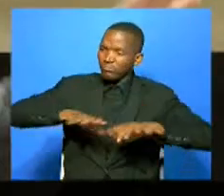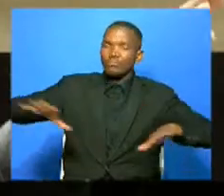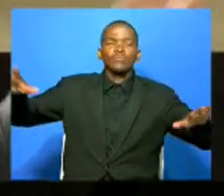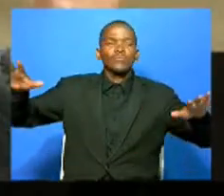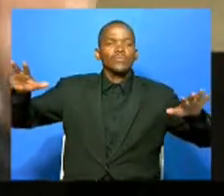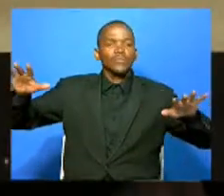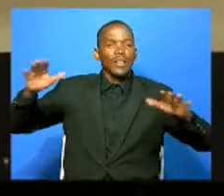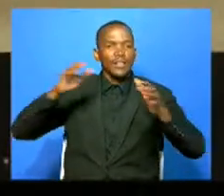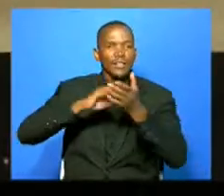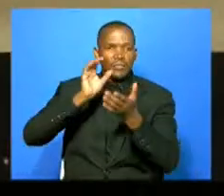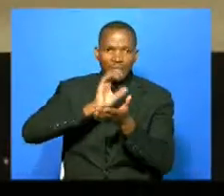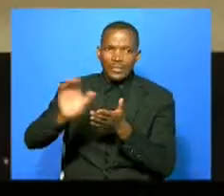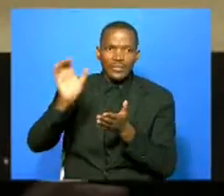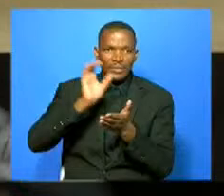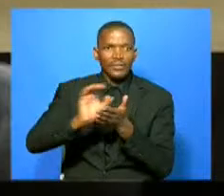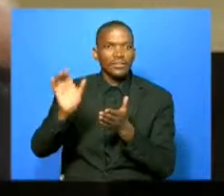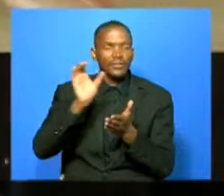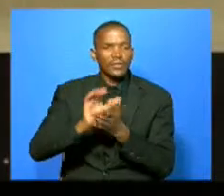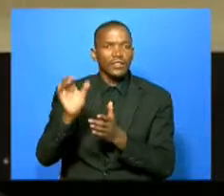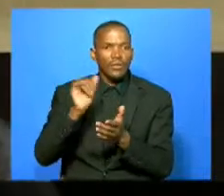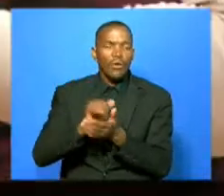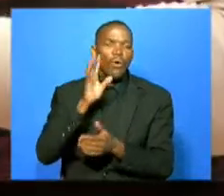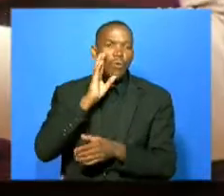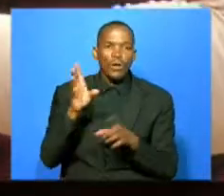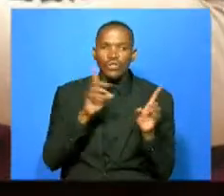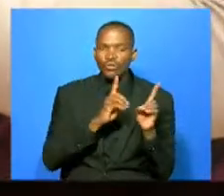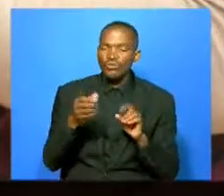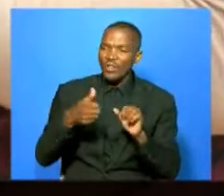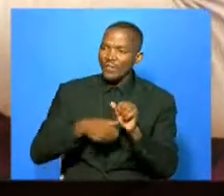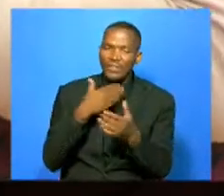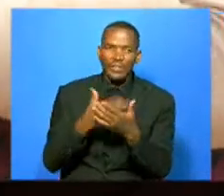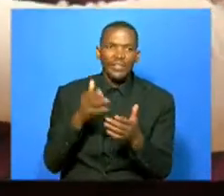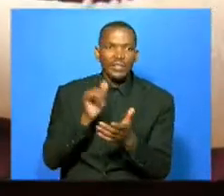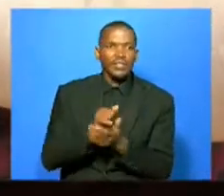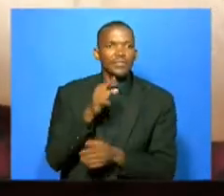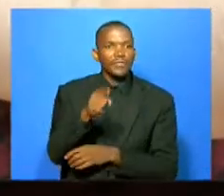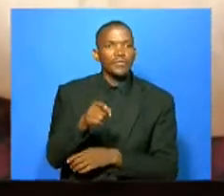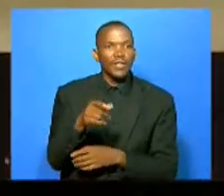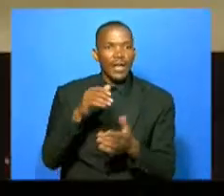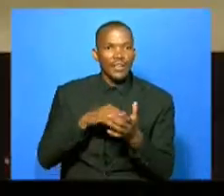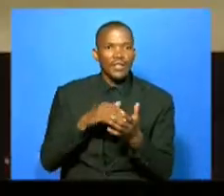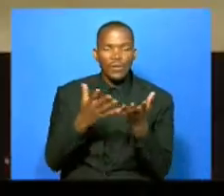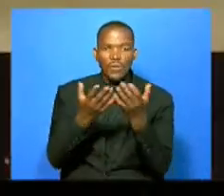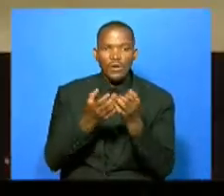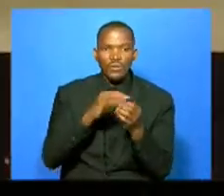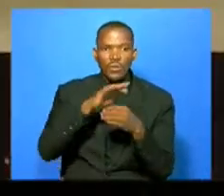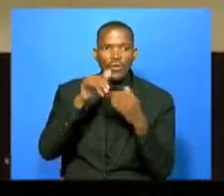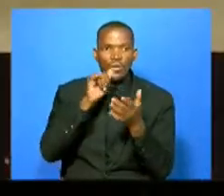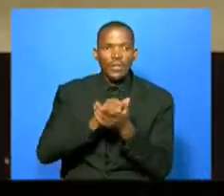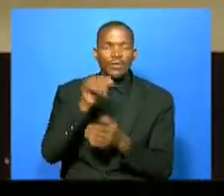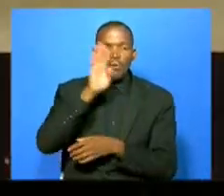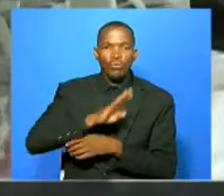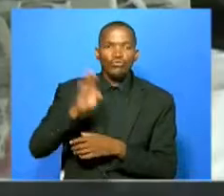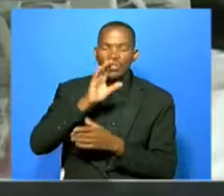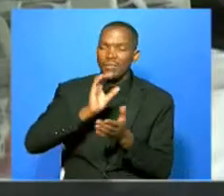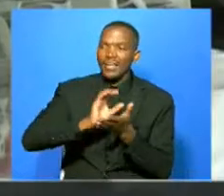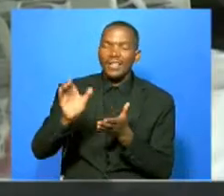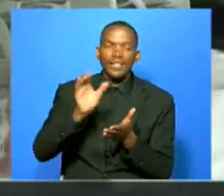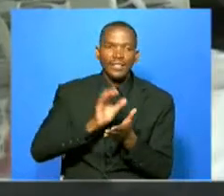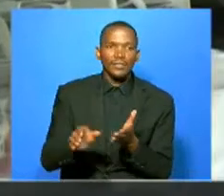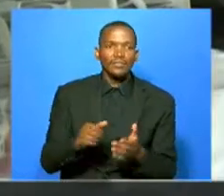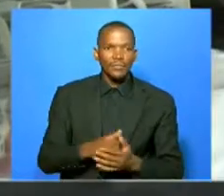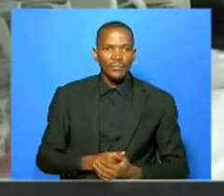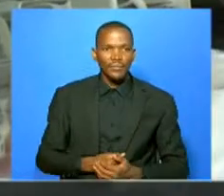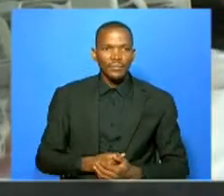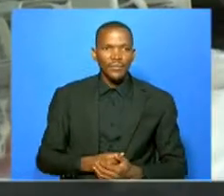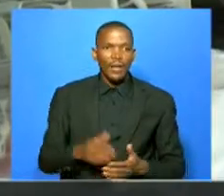kae ba phepagatsa ko rra go e dira ka tsela tsote go ite maikaelelo ke gore ga e helang teng Botswana ba le phepa re ba